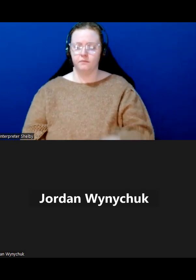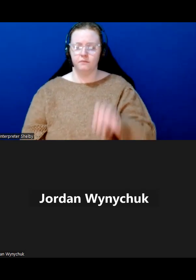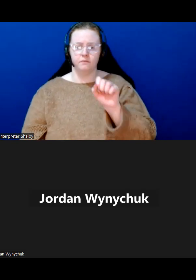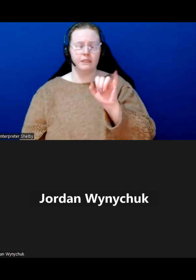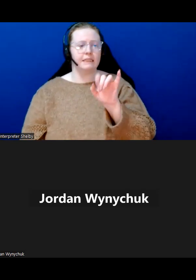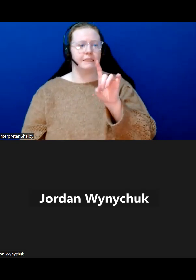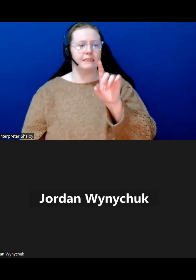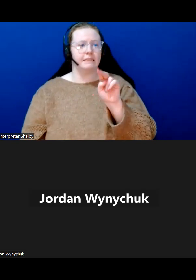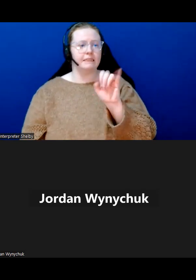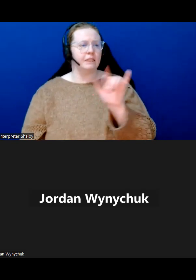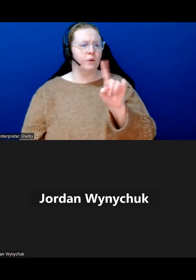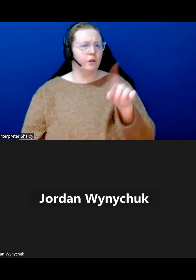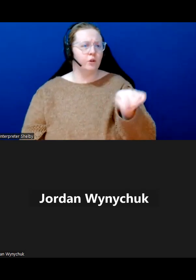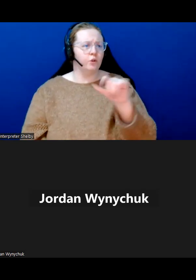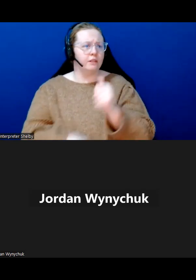located?